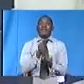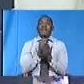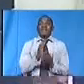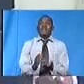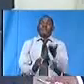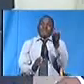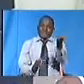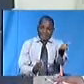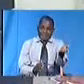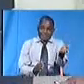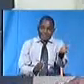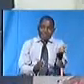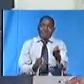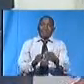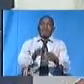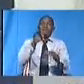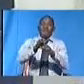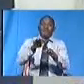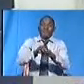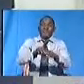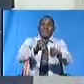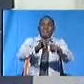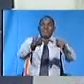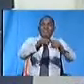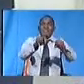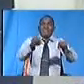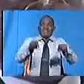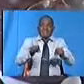polling at different stations